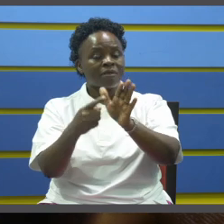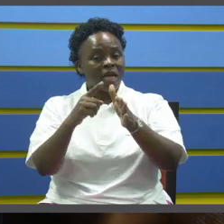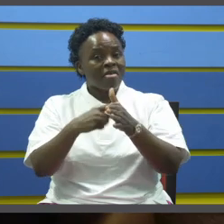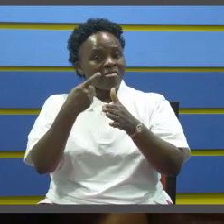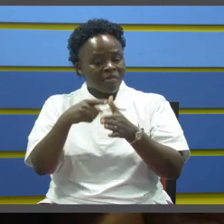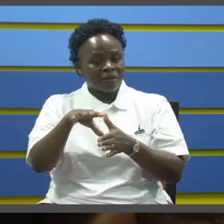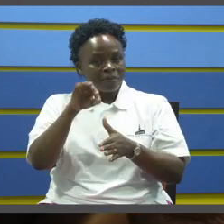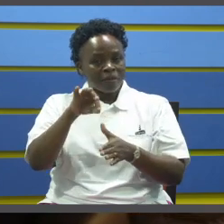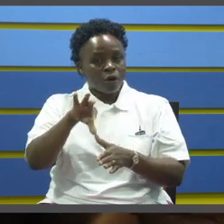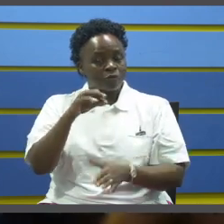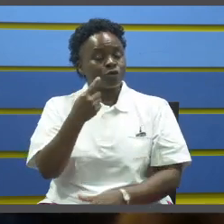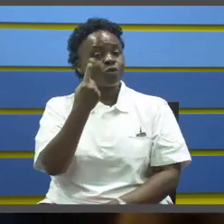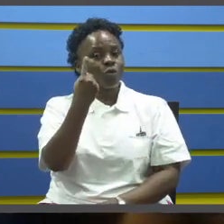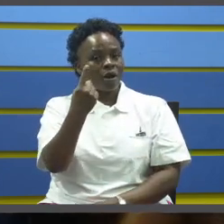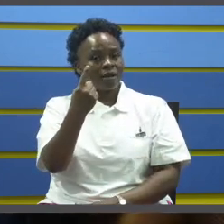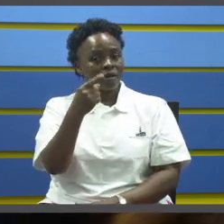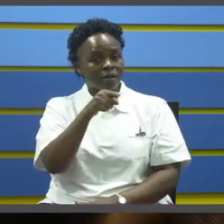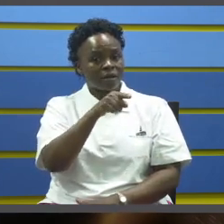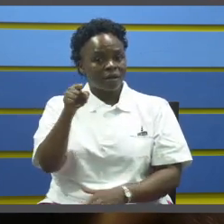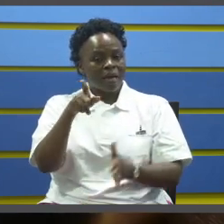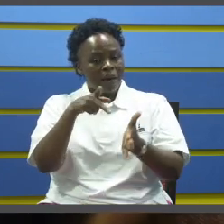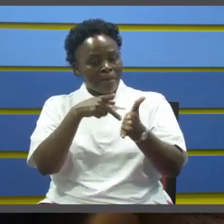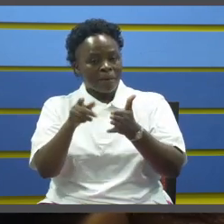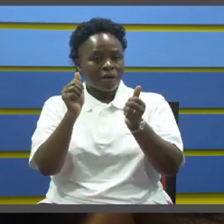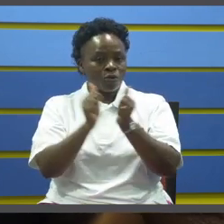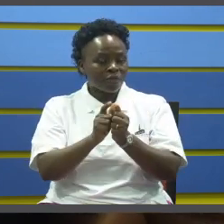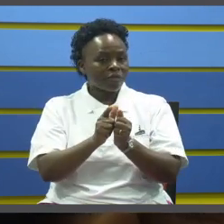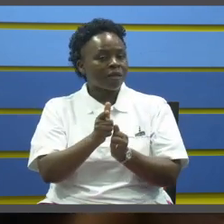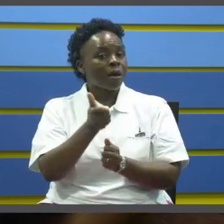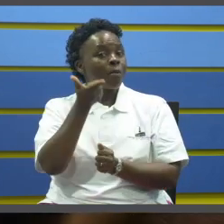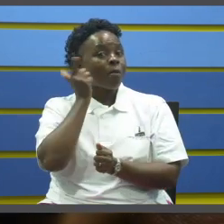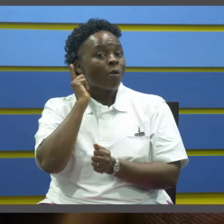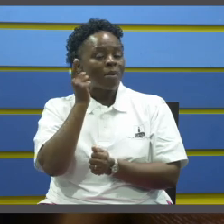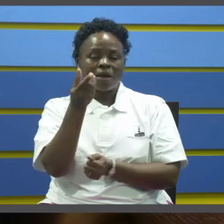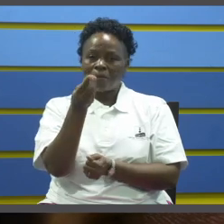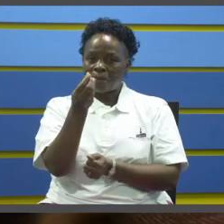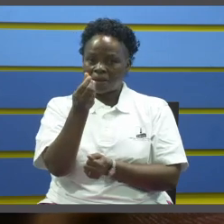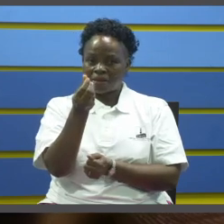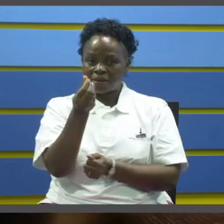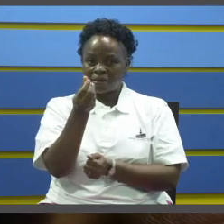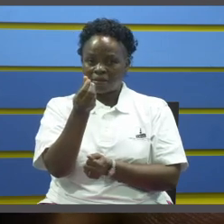Then select option 1, which is pay with mobile money.